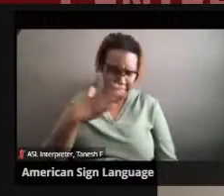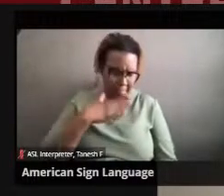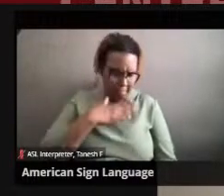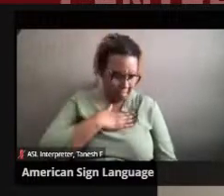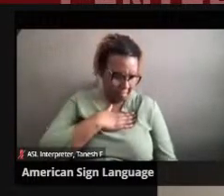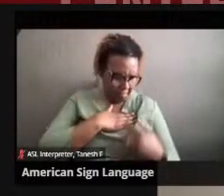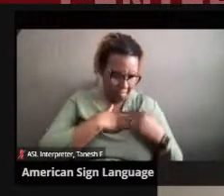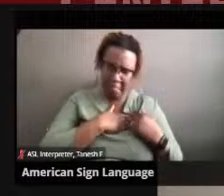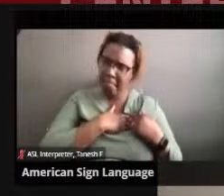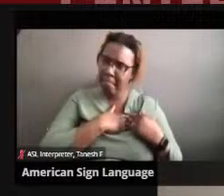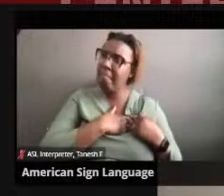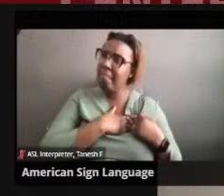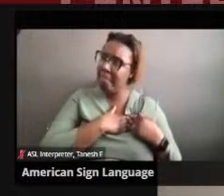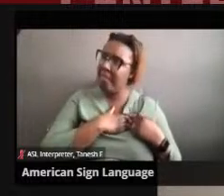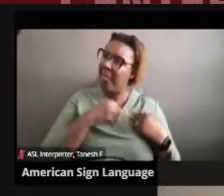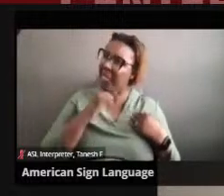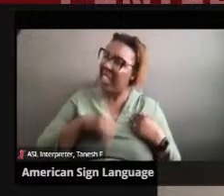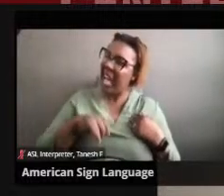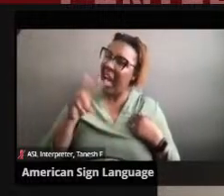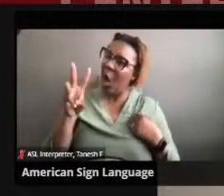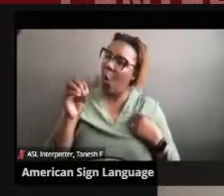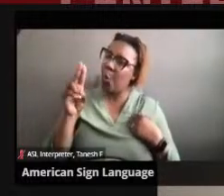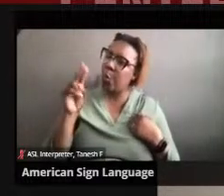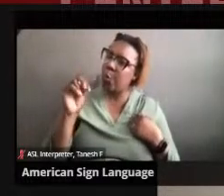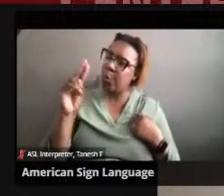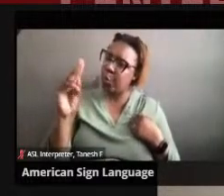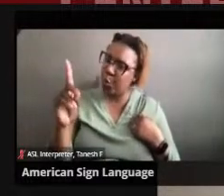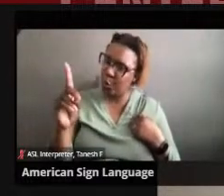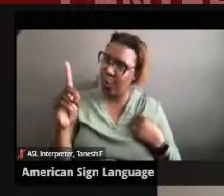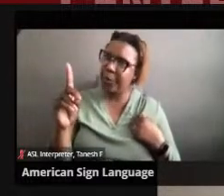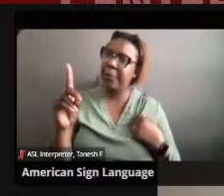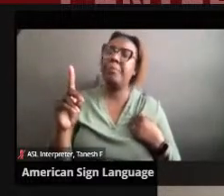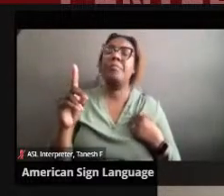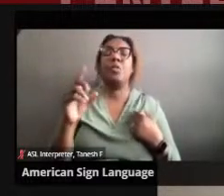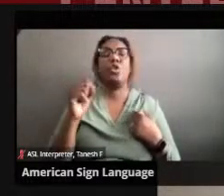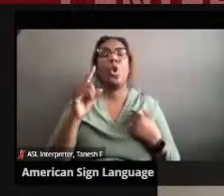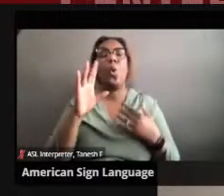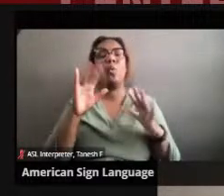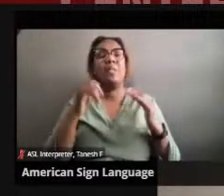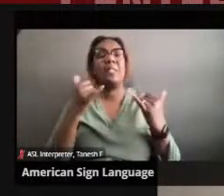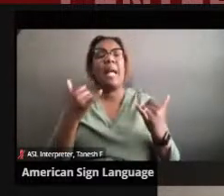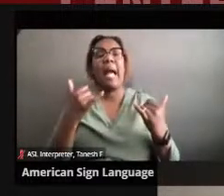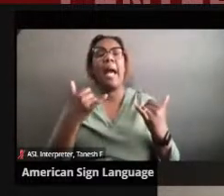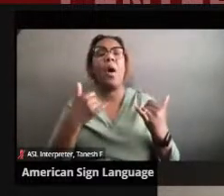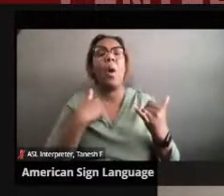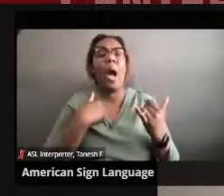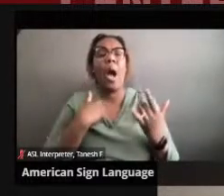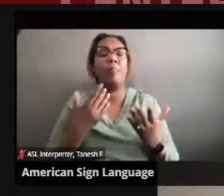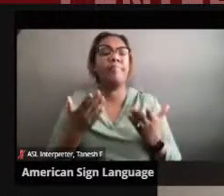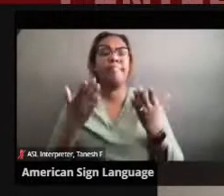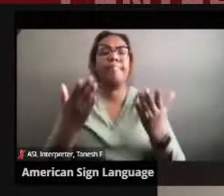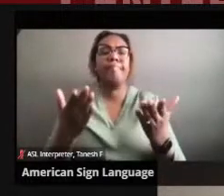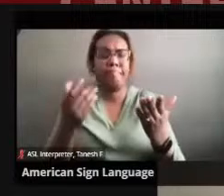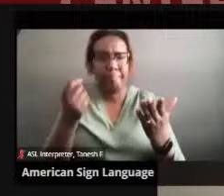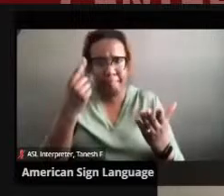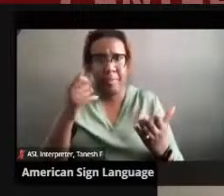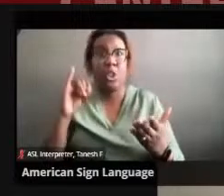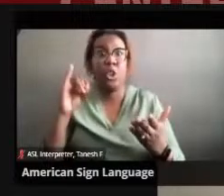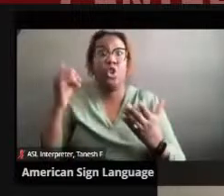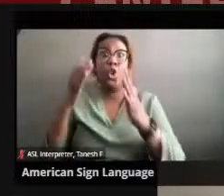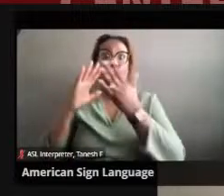my questions this Easter. There's an empty tomb in Jerusalem while mass graves